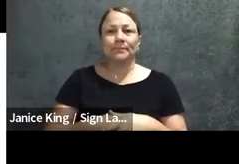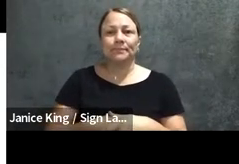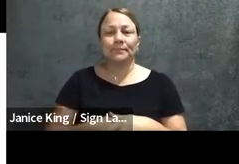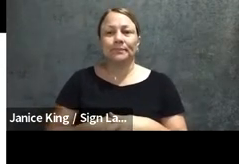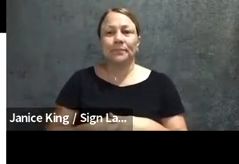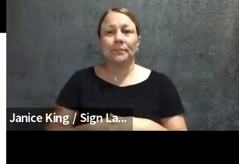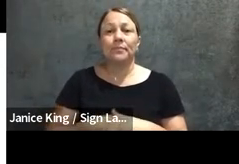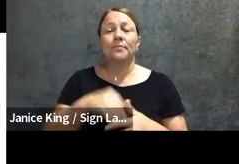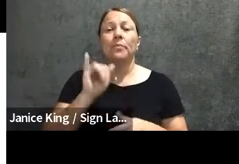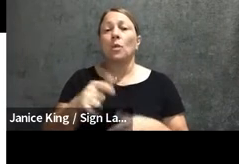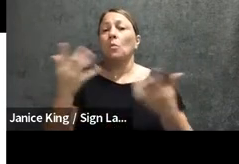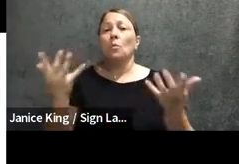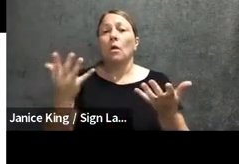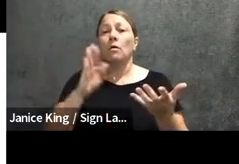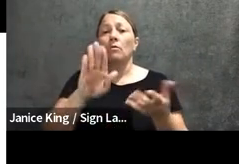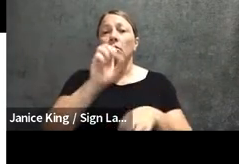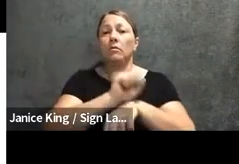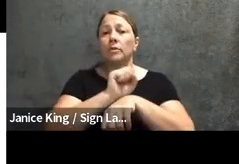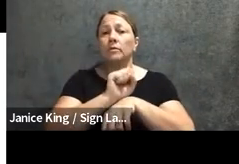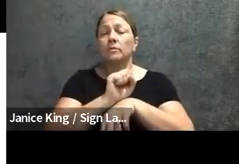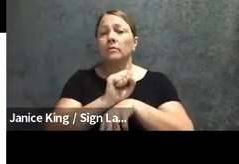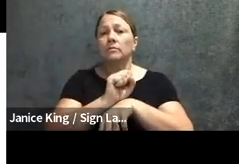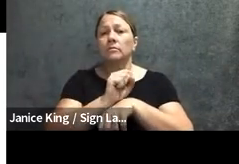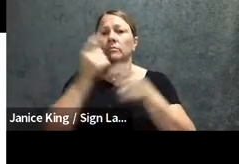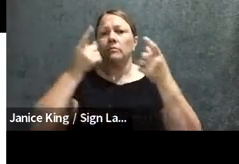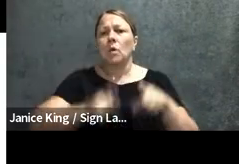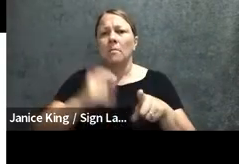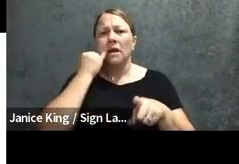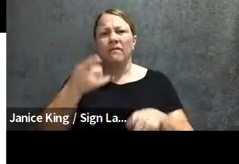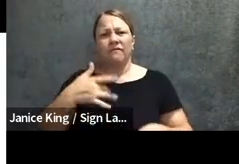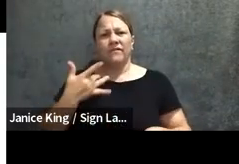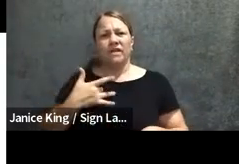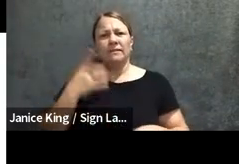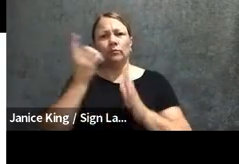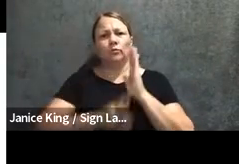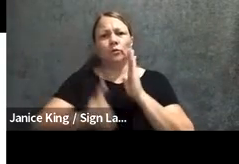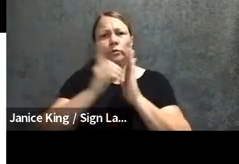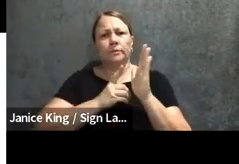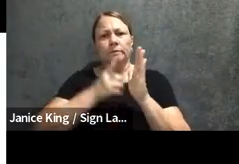So what should an employee do if they're feeling like they're being discriminated against on the basis of their disability?